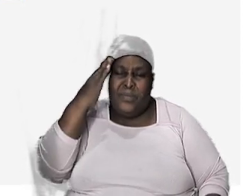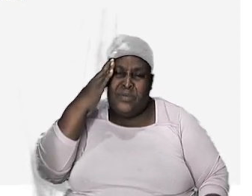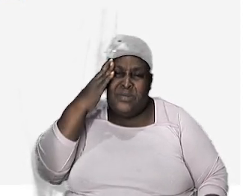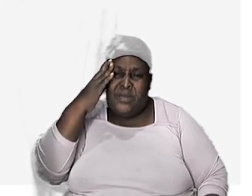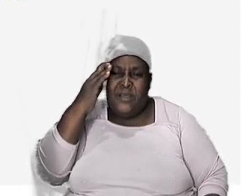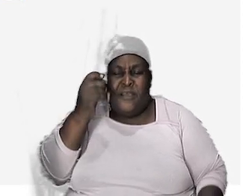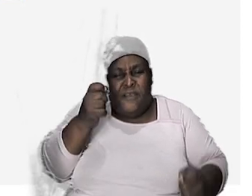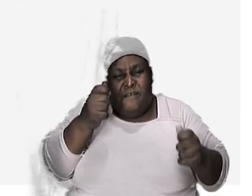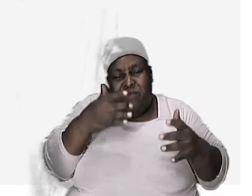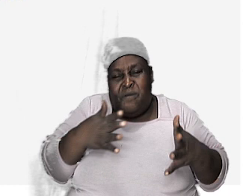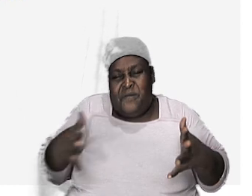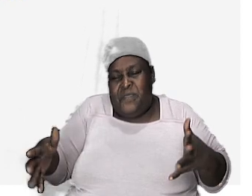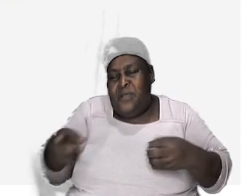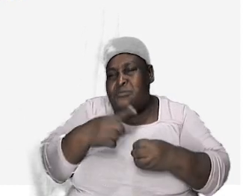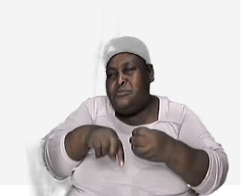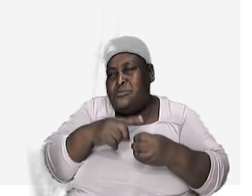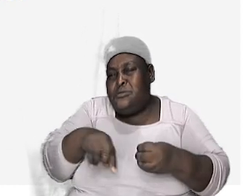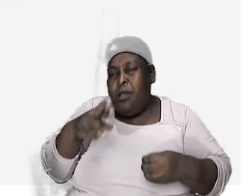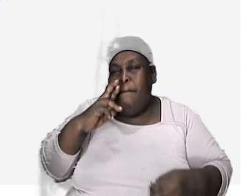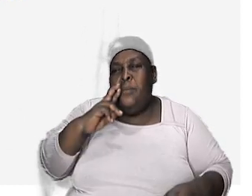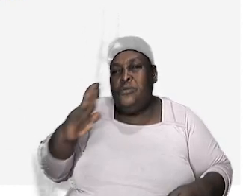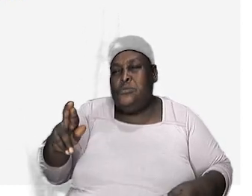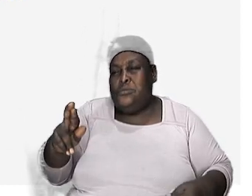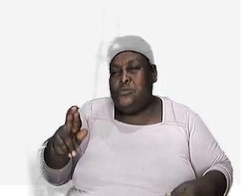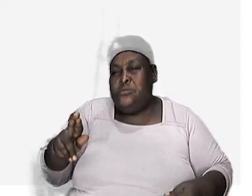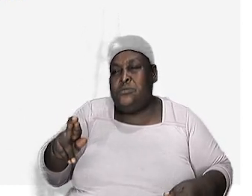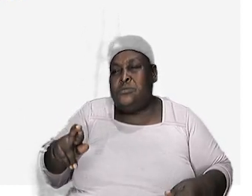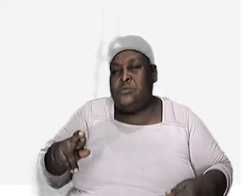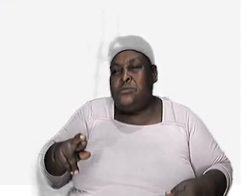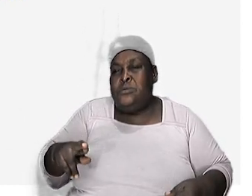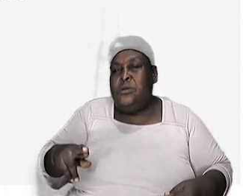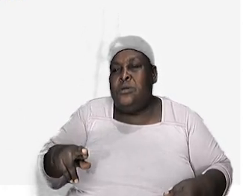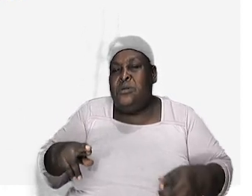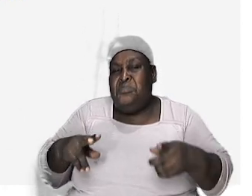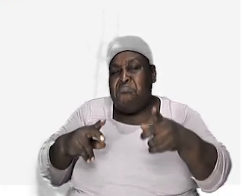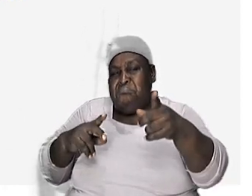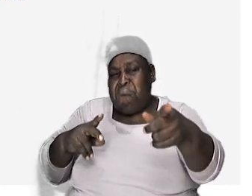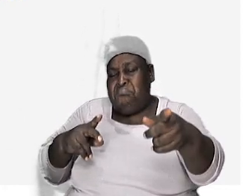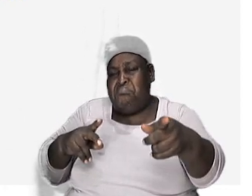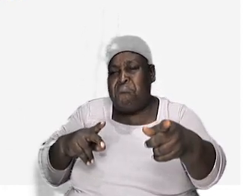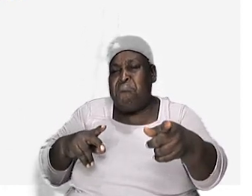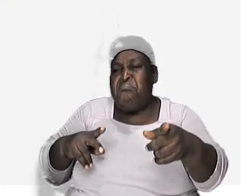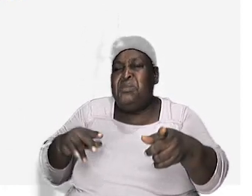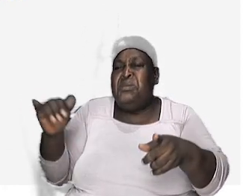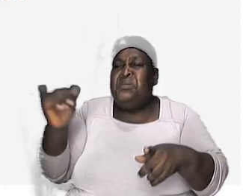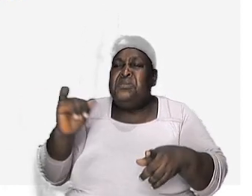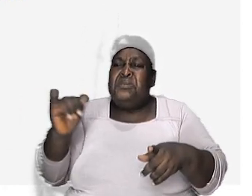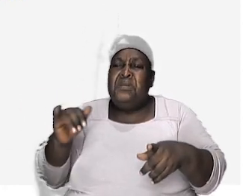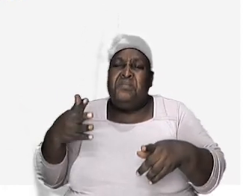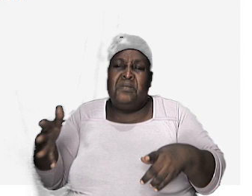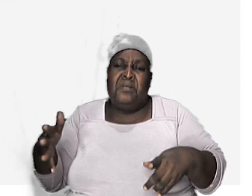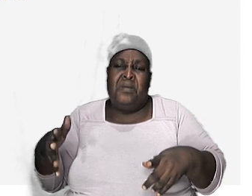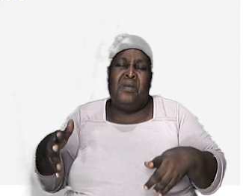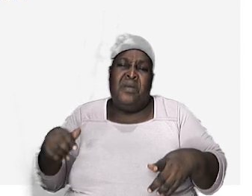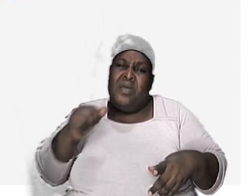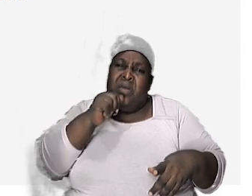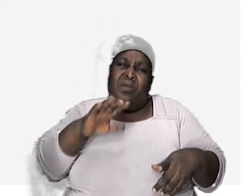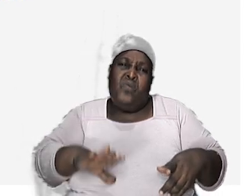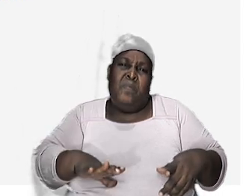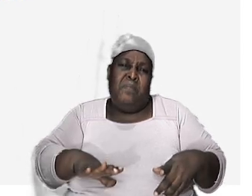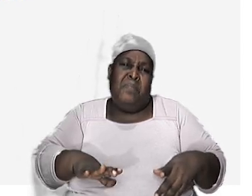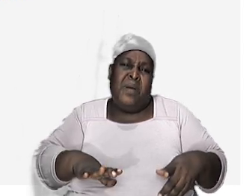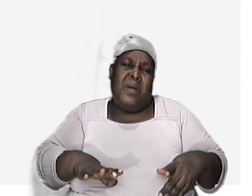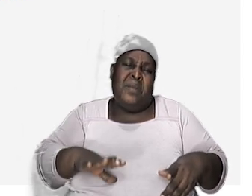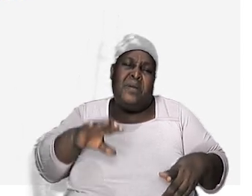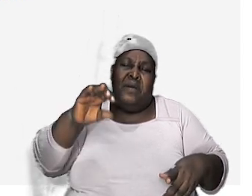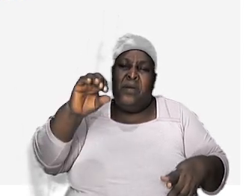few things about her. You're going to realize that there are some similarities between the woman of Samaria and what takes place